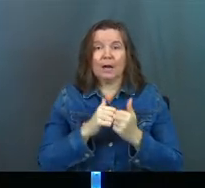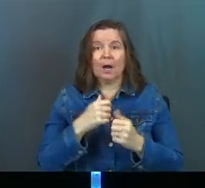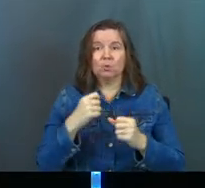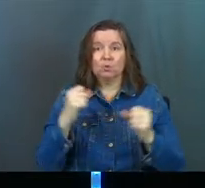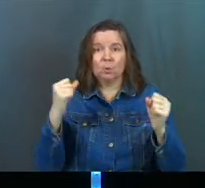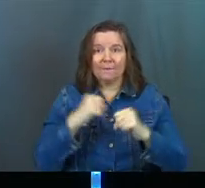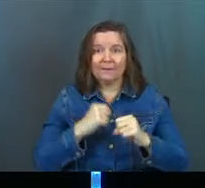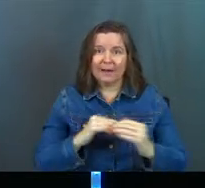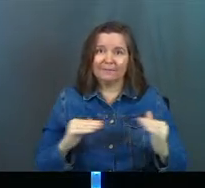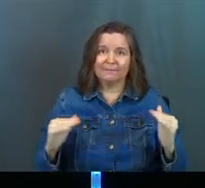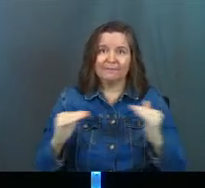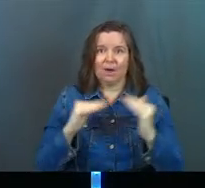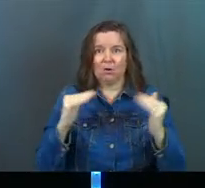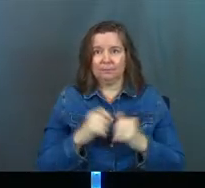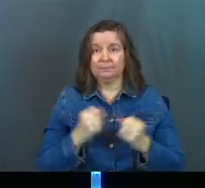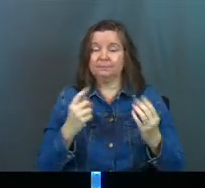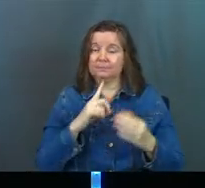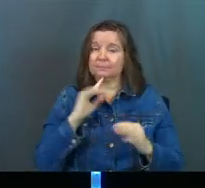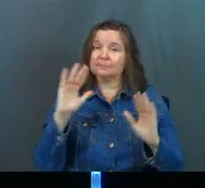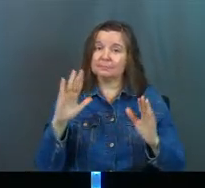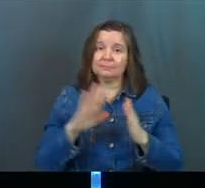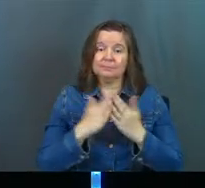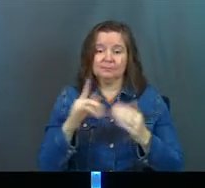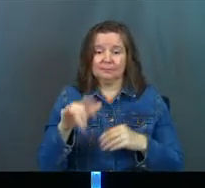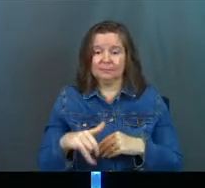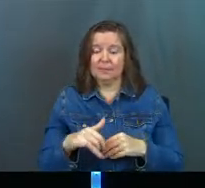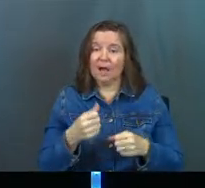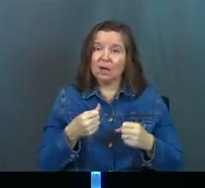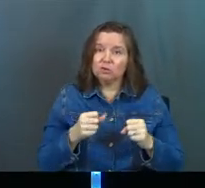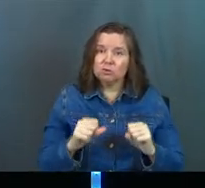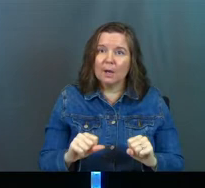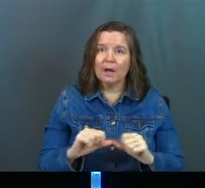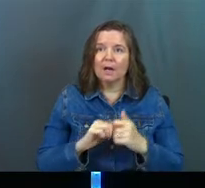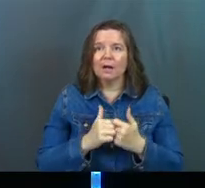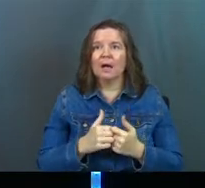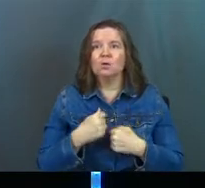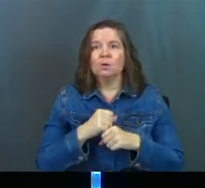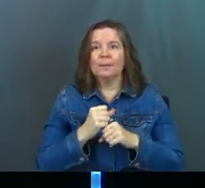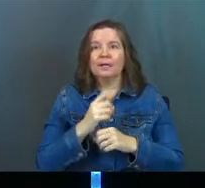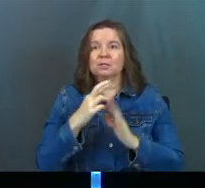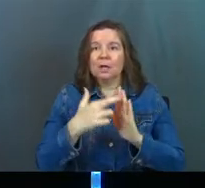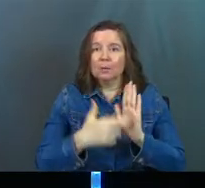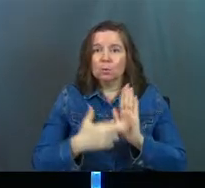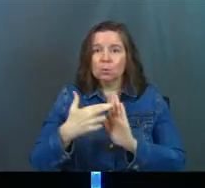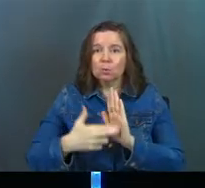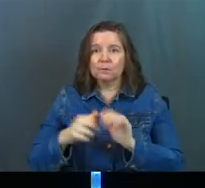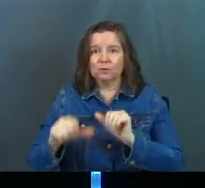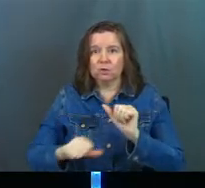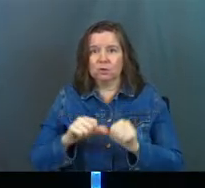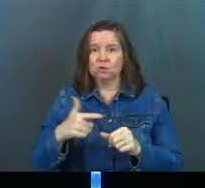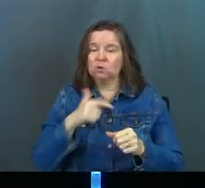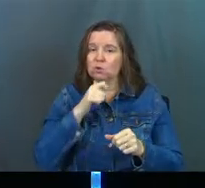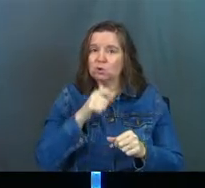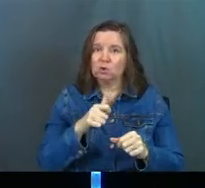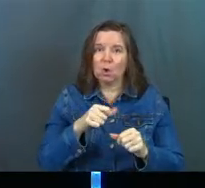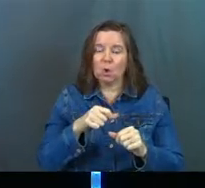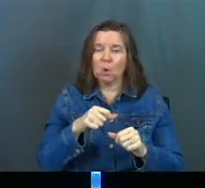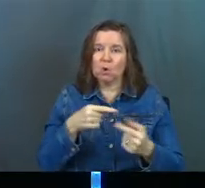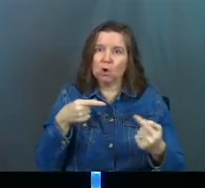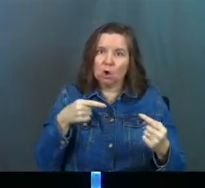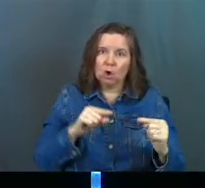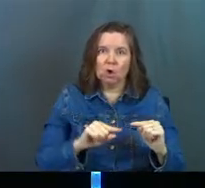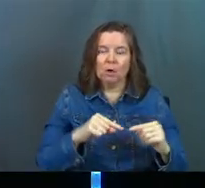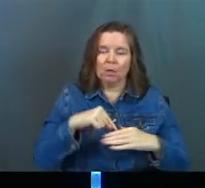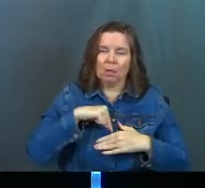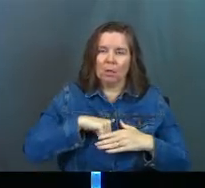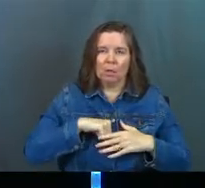how to fight fair. There are a lot of really great books on there on strategies of like how to make some rules for each other so that you don't go too far in